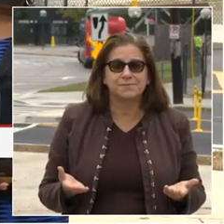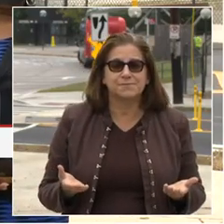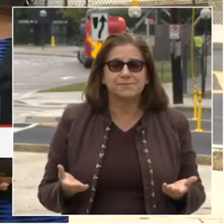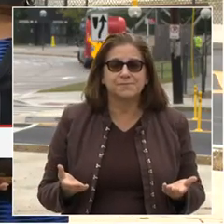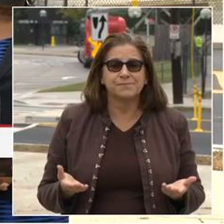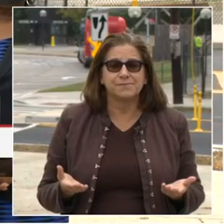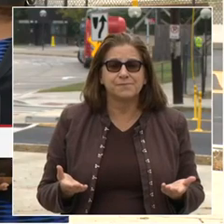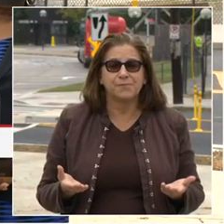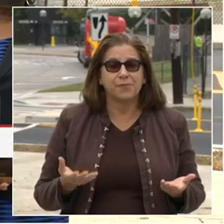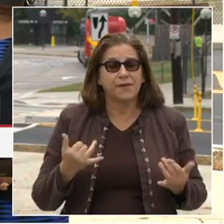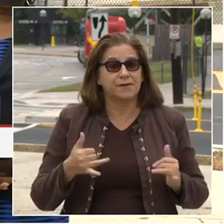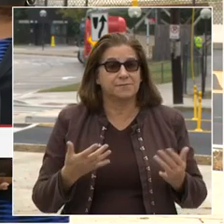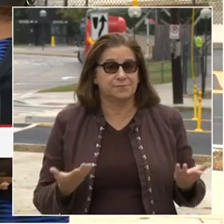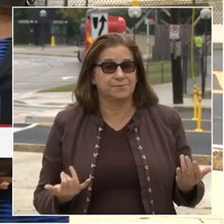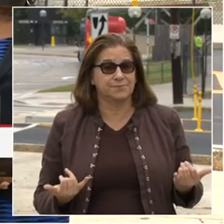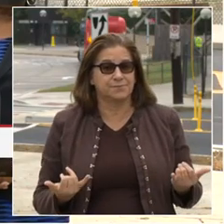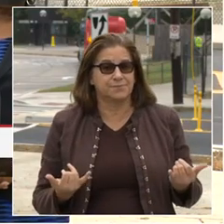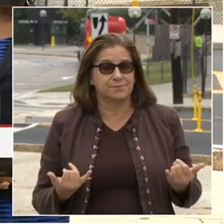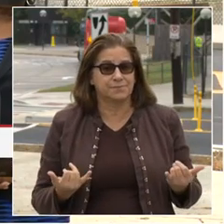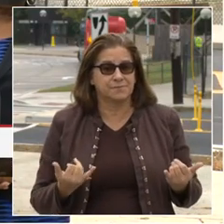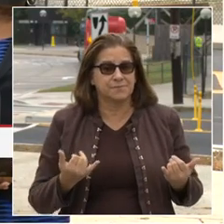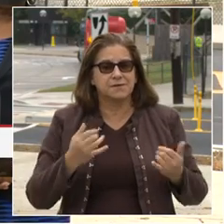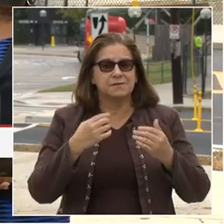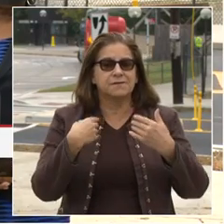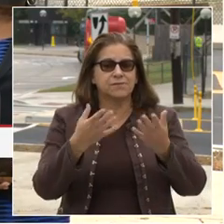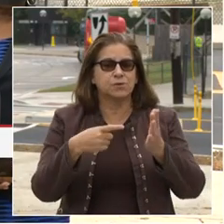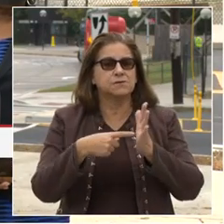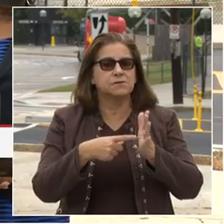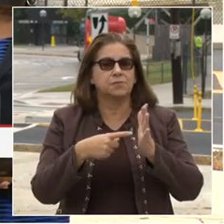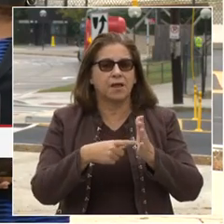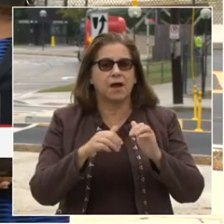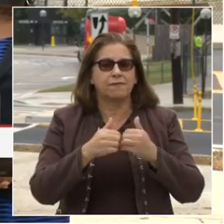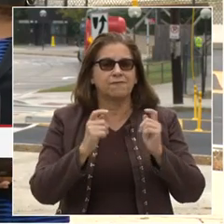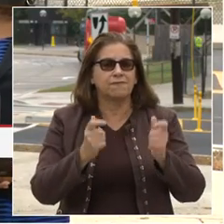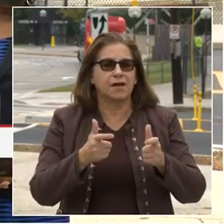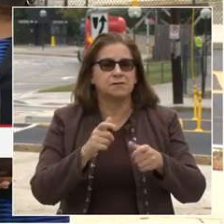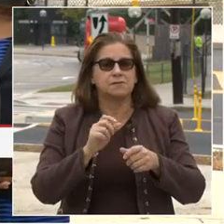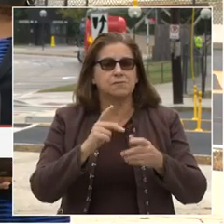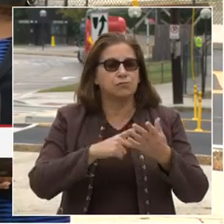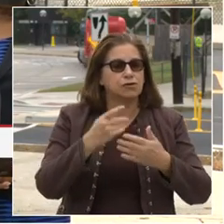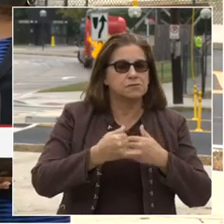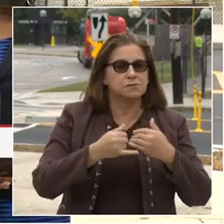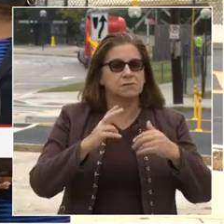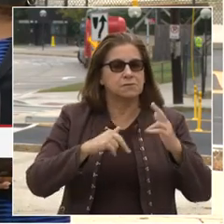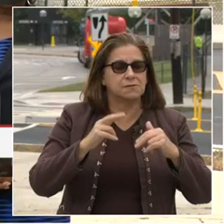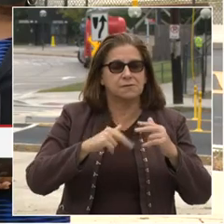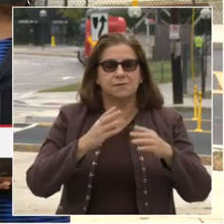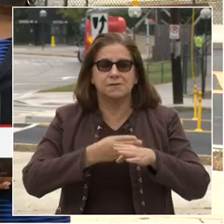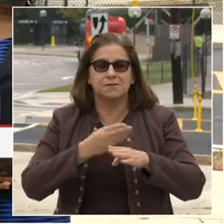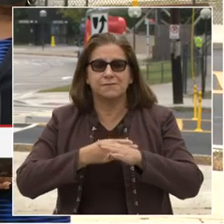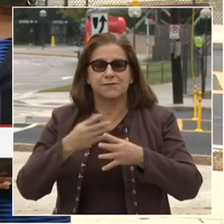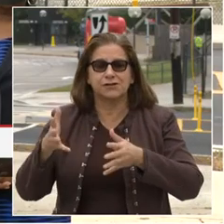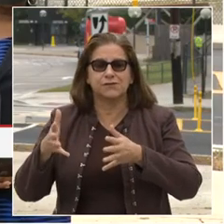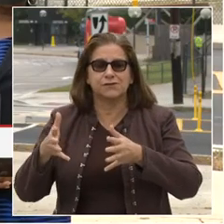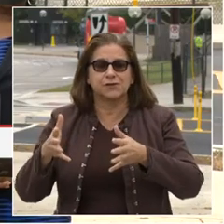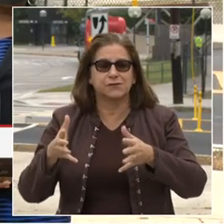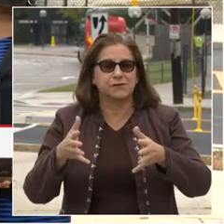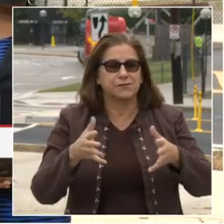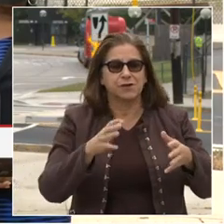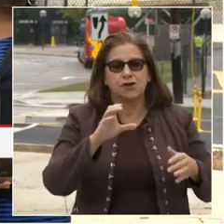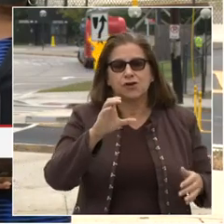In this case, and the director will say more about this, the addition of a curb extension and median islands,